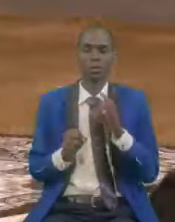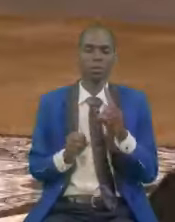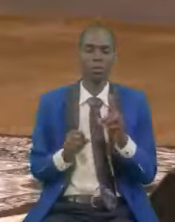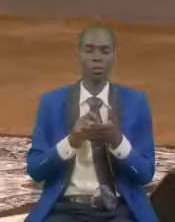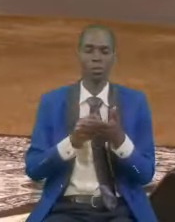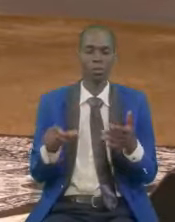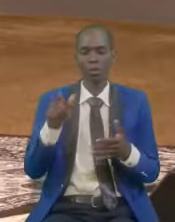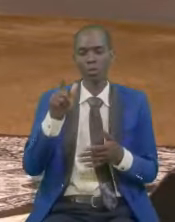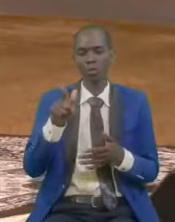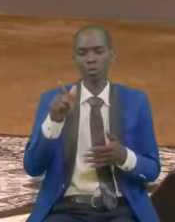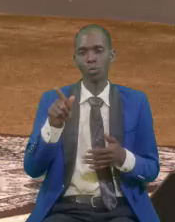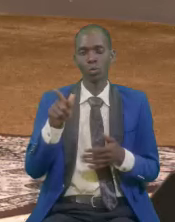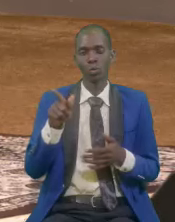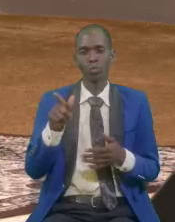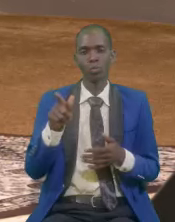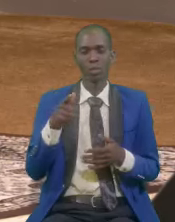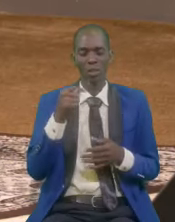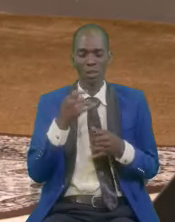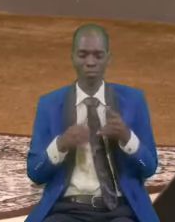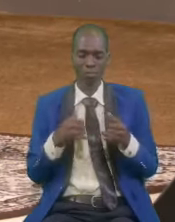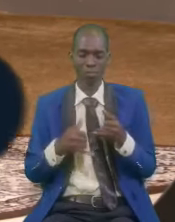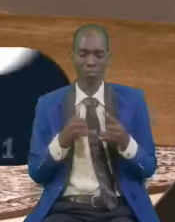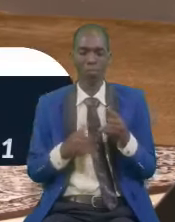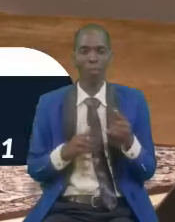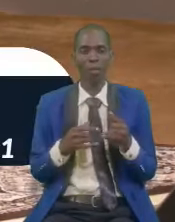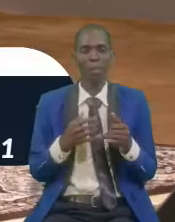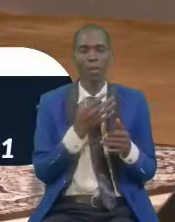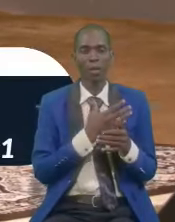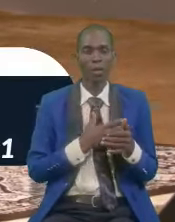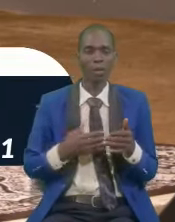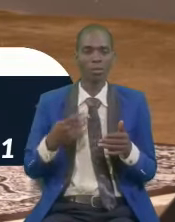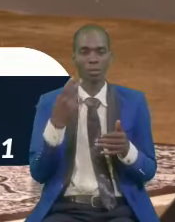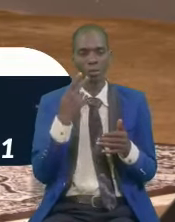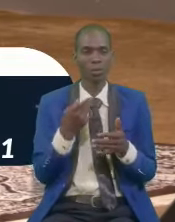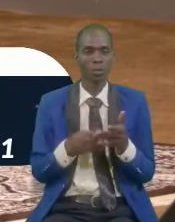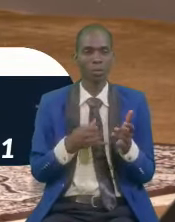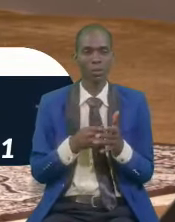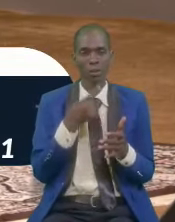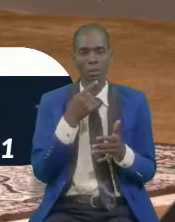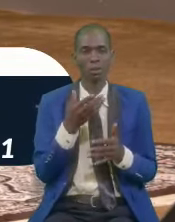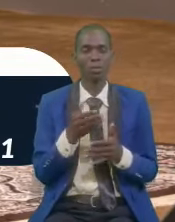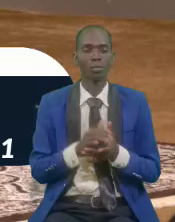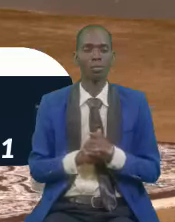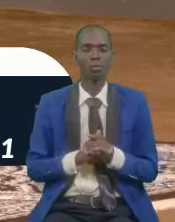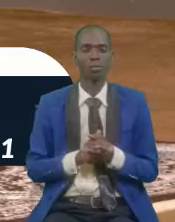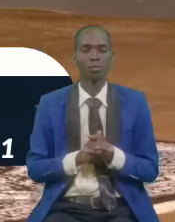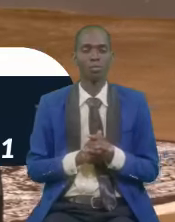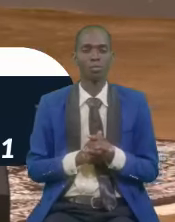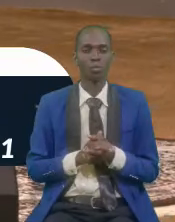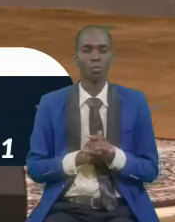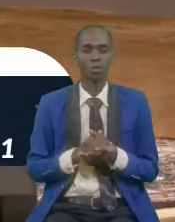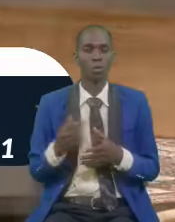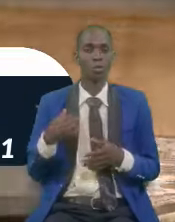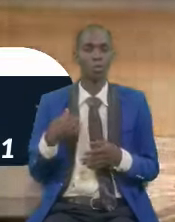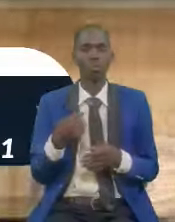verse 21, the latter part, and receive with meekness. We cannot